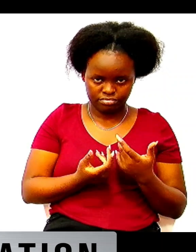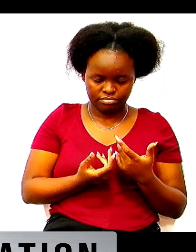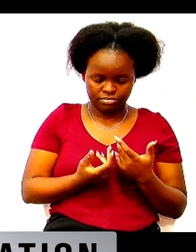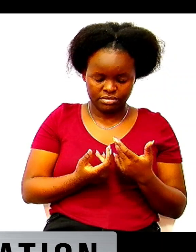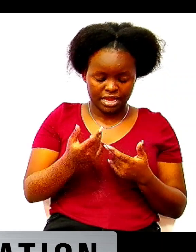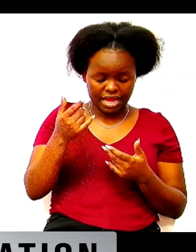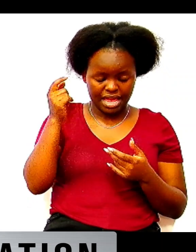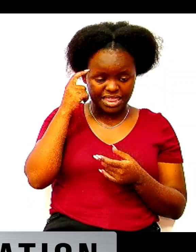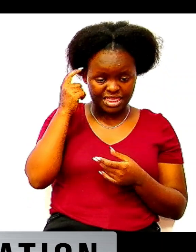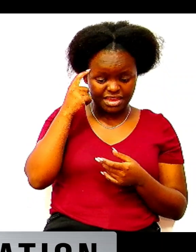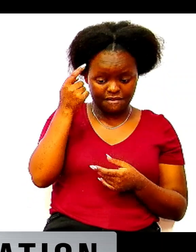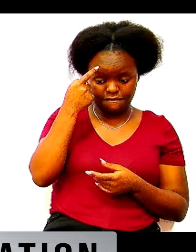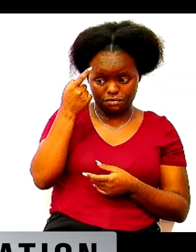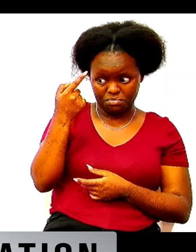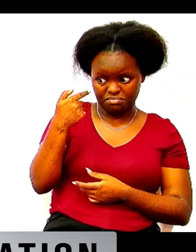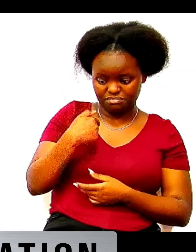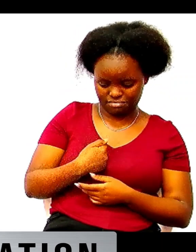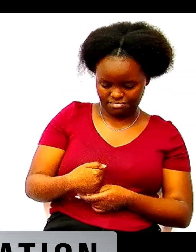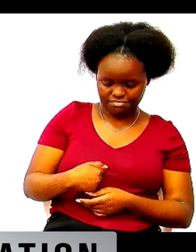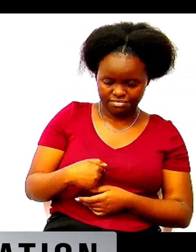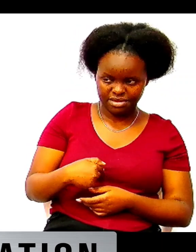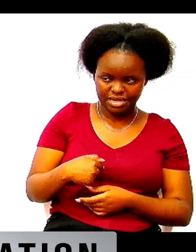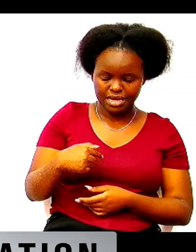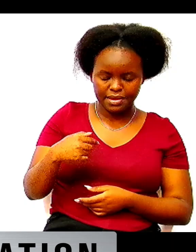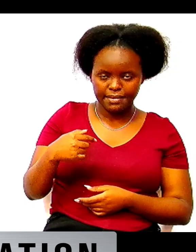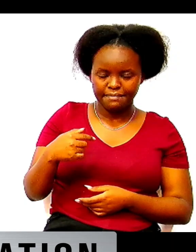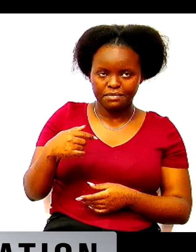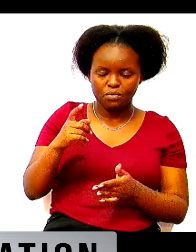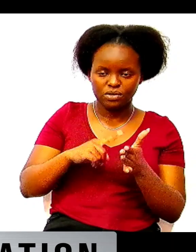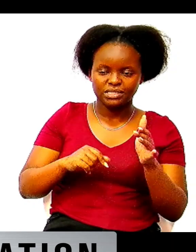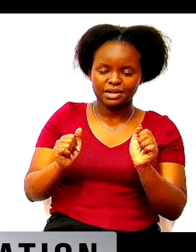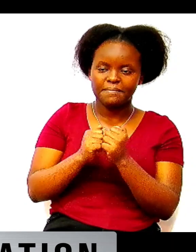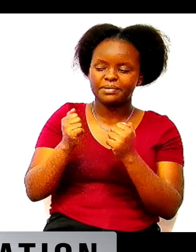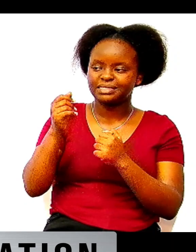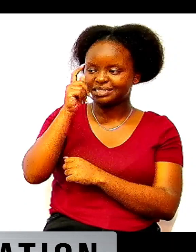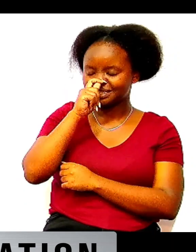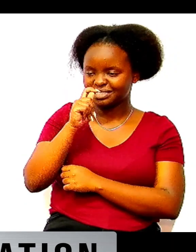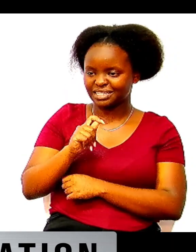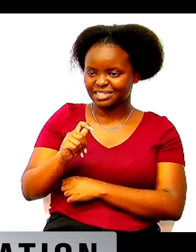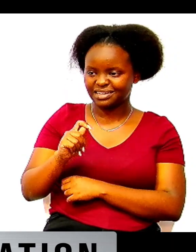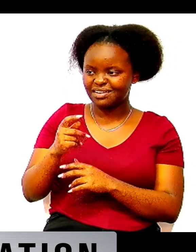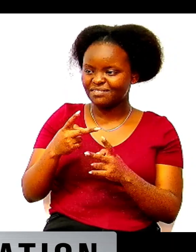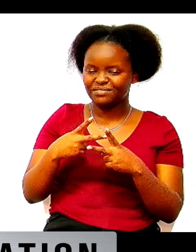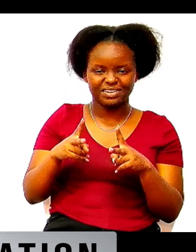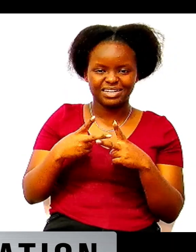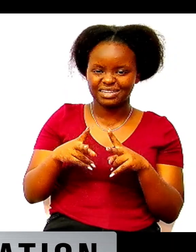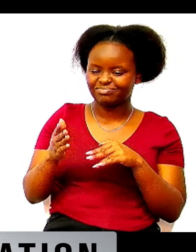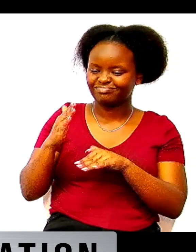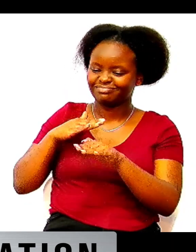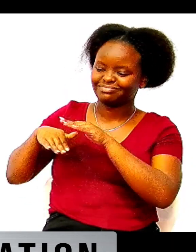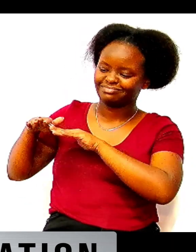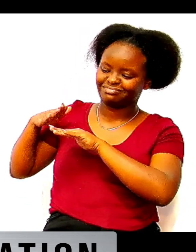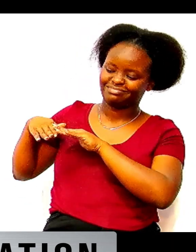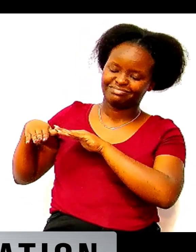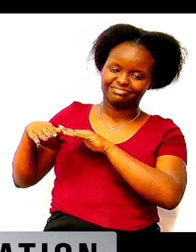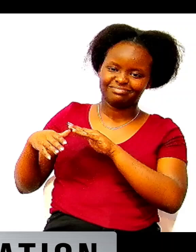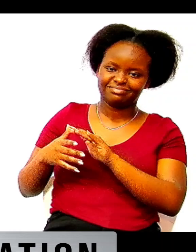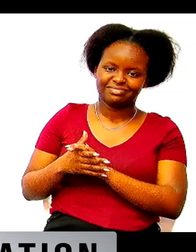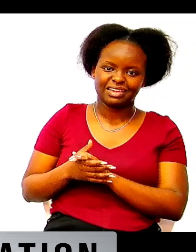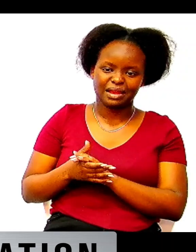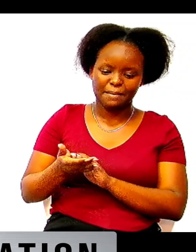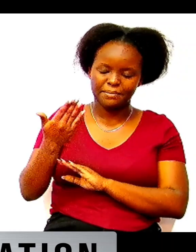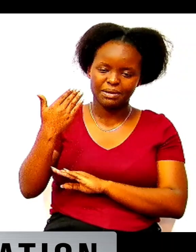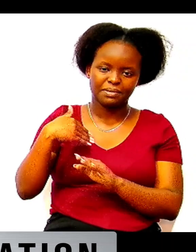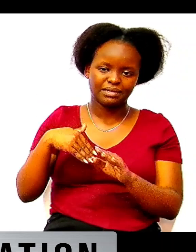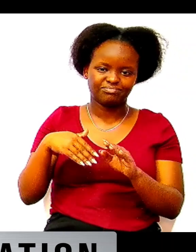Jonah, for me, the question of what happened in Tanzania is a drawback, is a clawback to democracy,